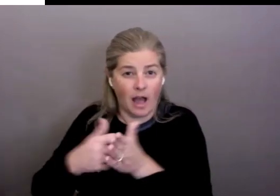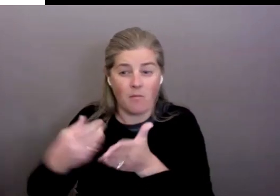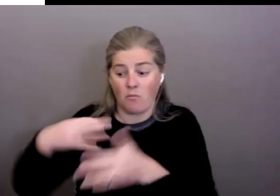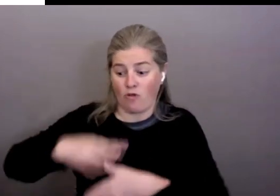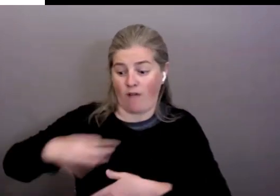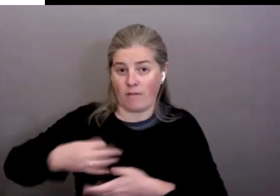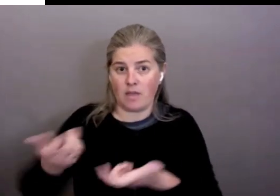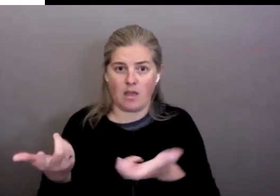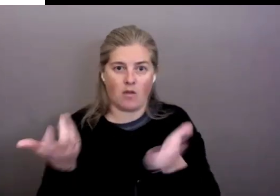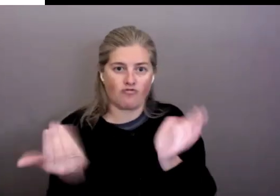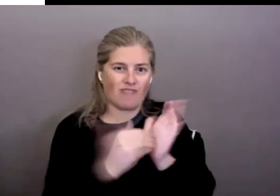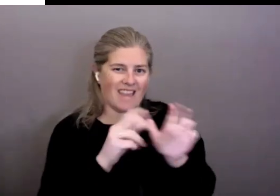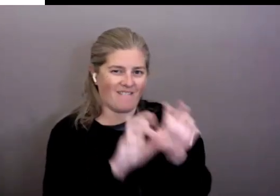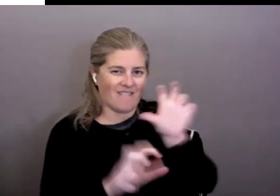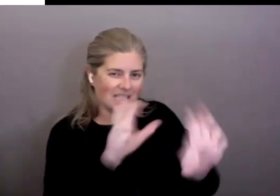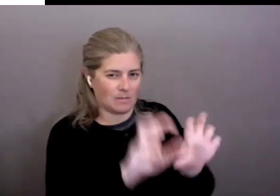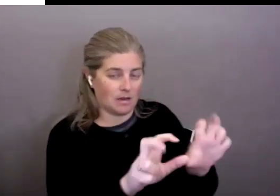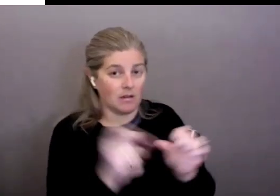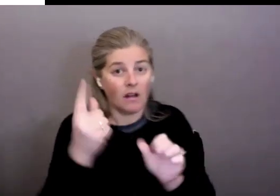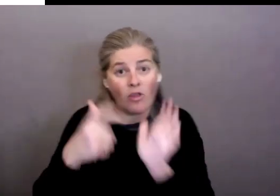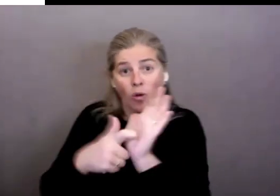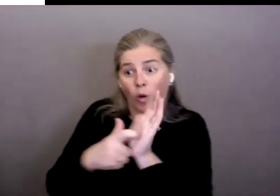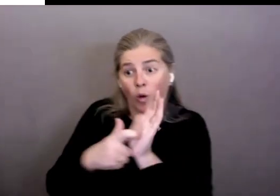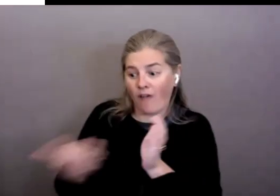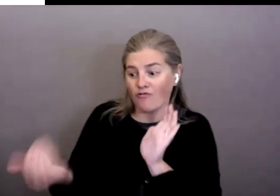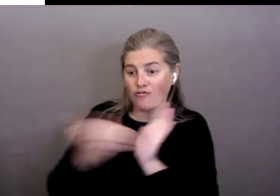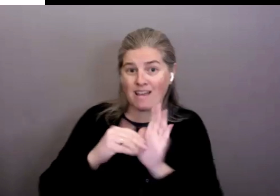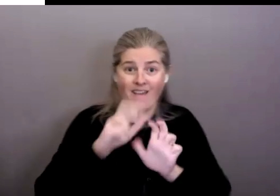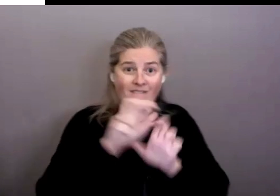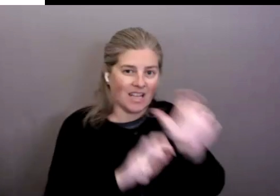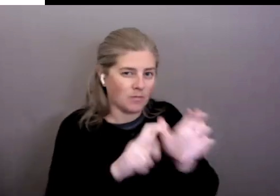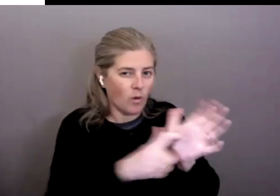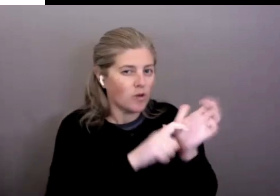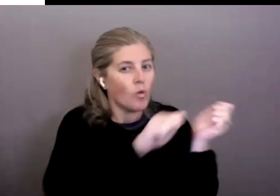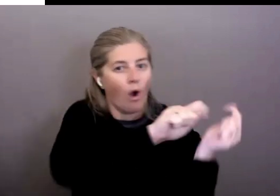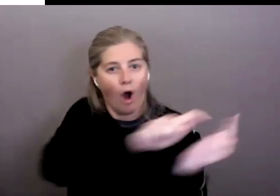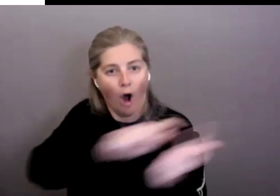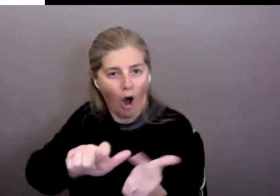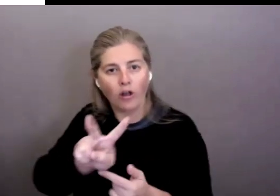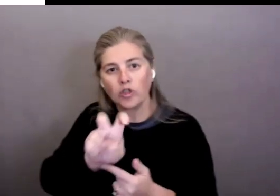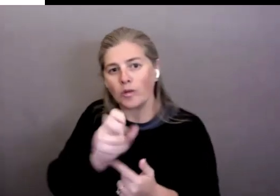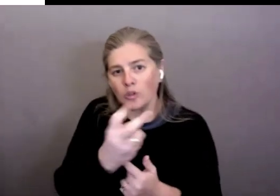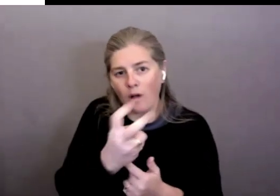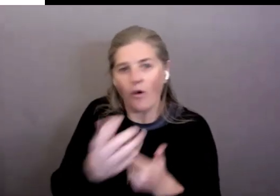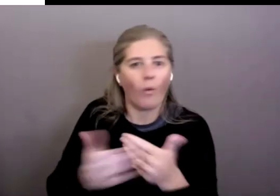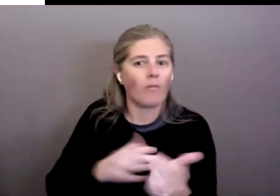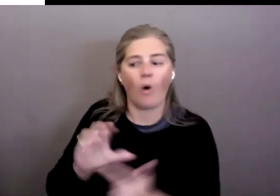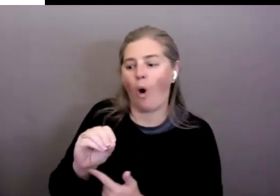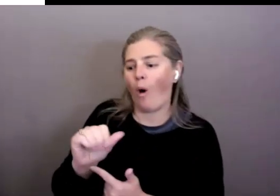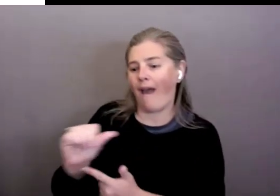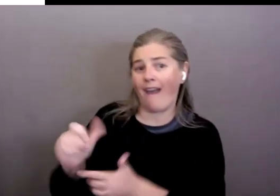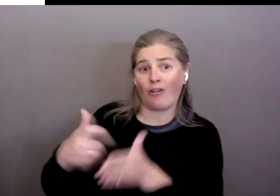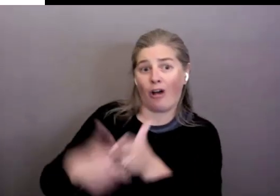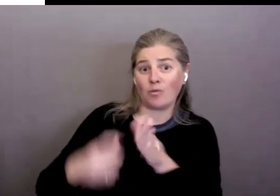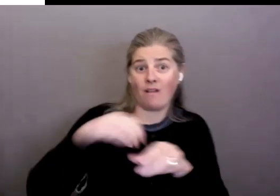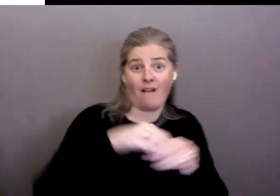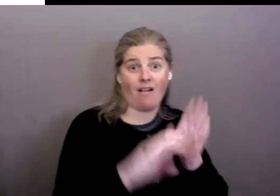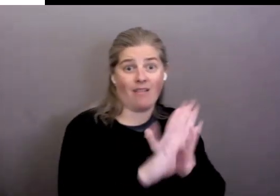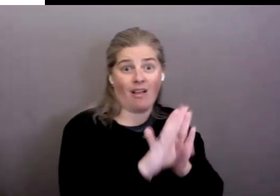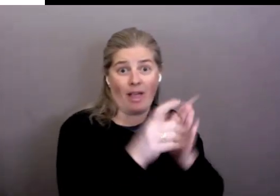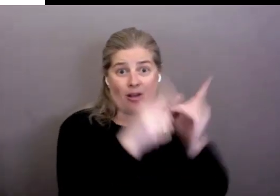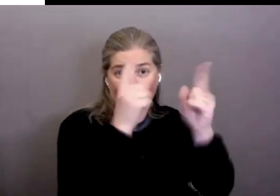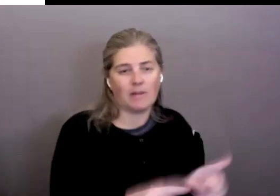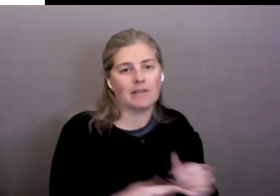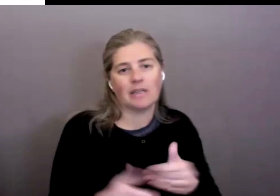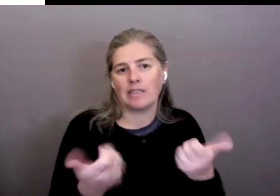Note, the requirement of reinvestment applies to all 212 agreements, whether or not Older Americans Act costs were involved in developing the agreement.